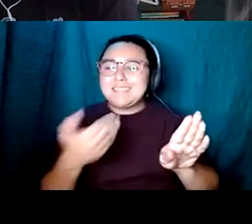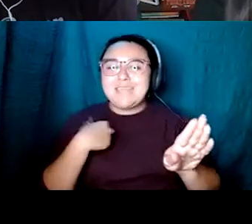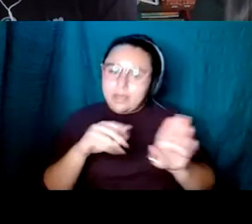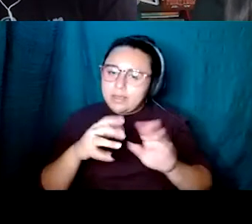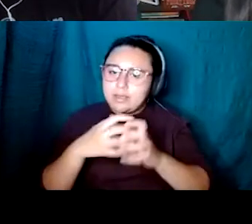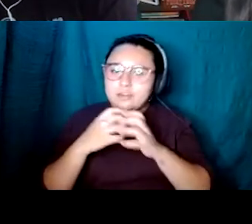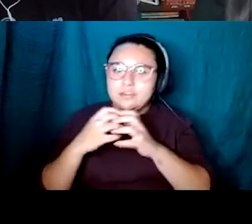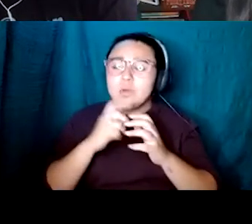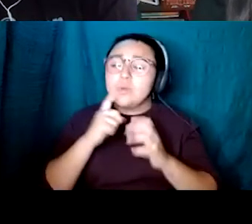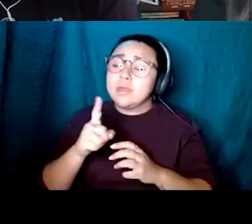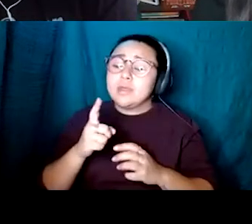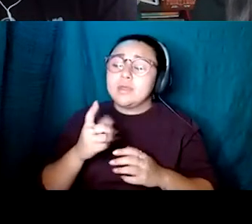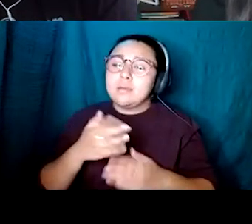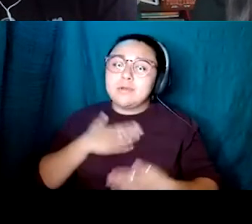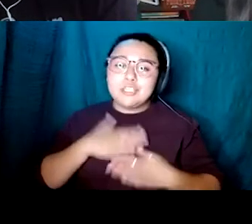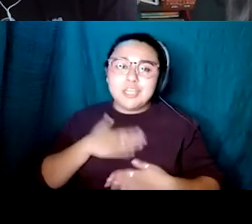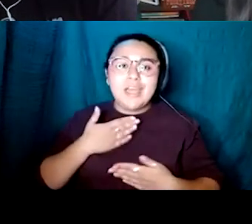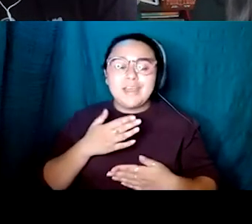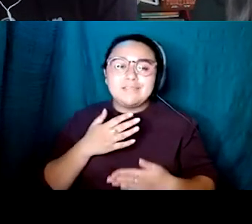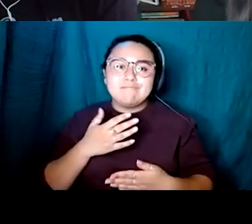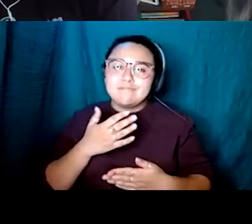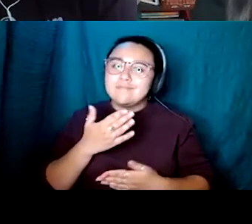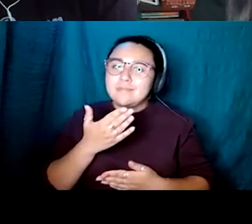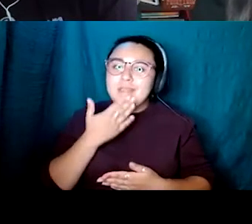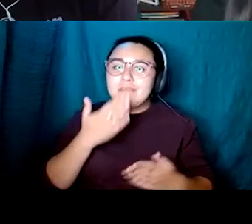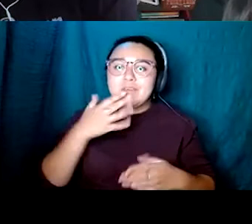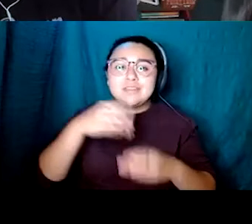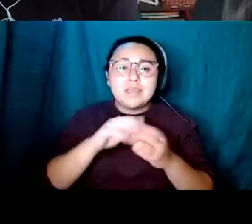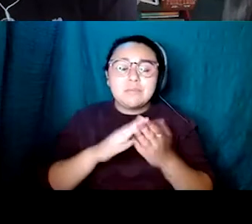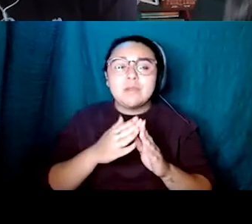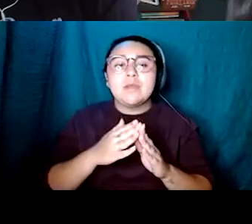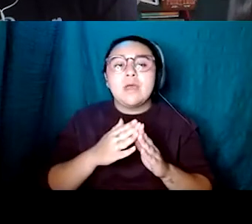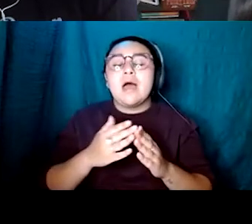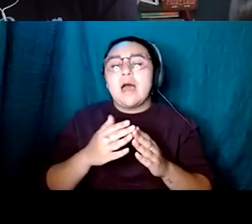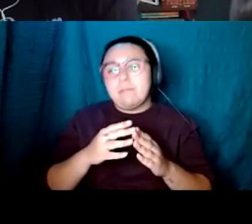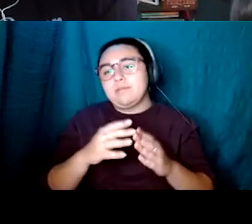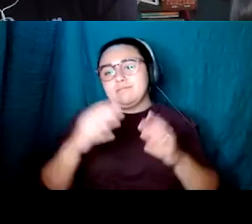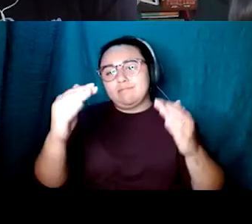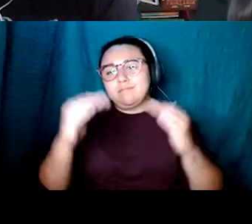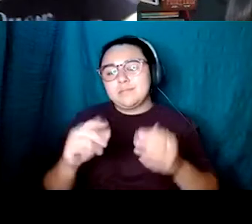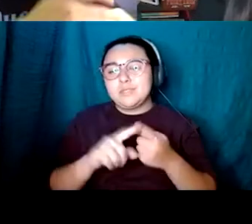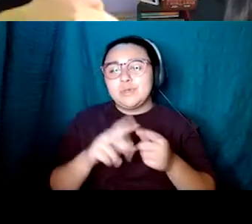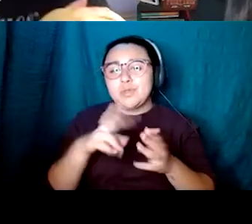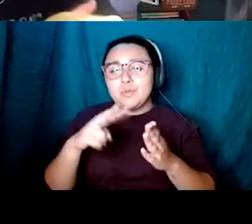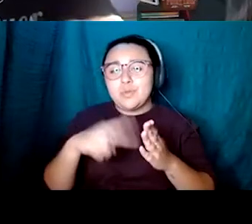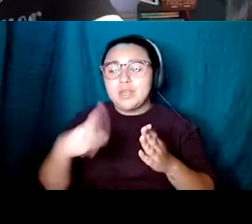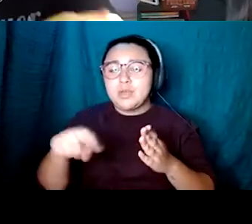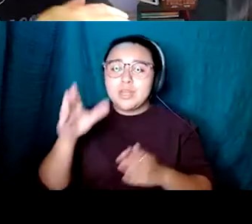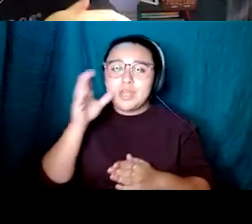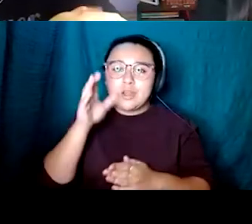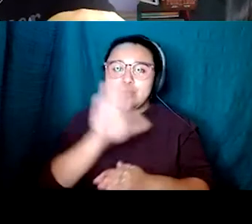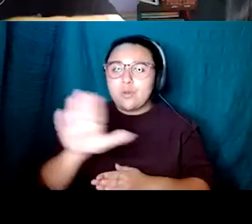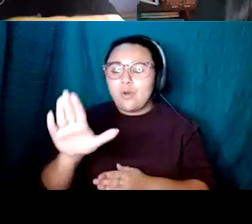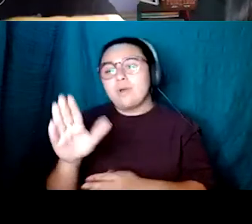in community. I want to move us into the reading so folks can hear from y'all about, you know, hear the pieces that you all have. And